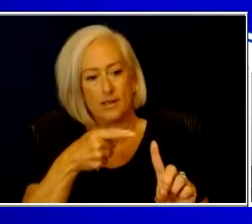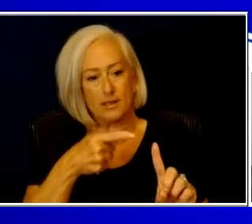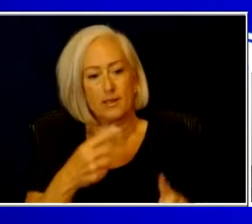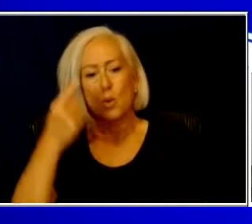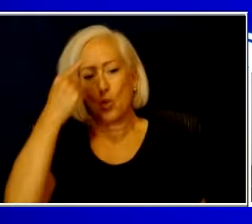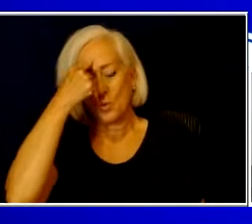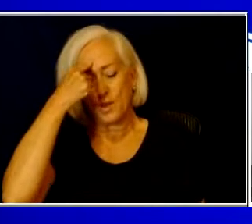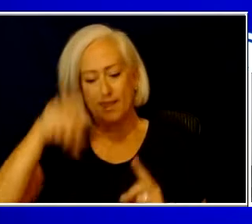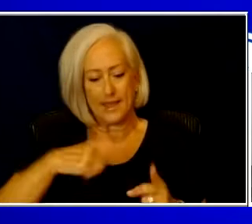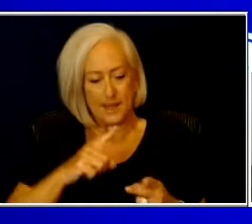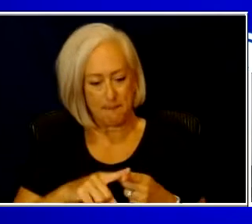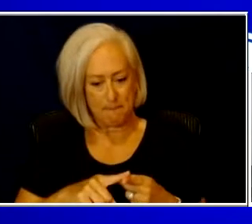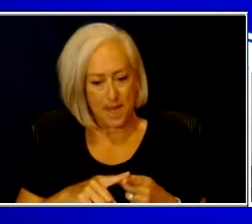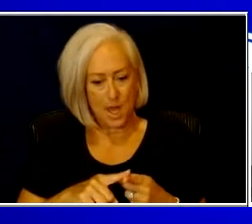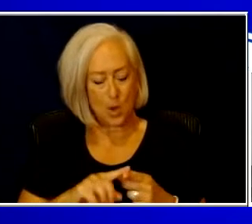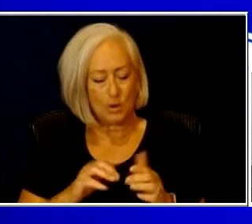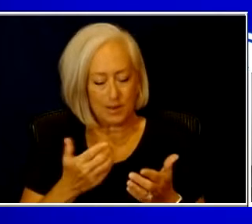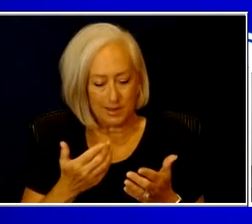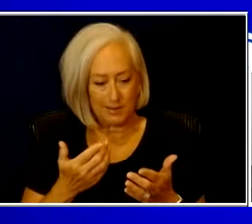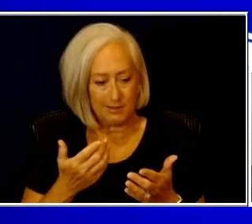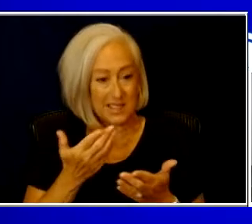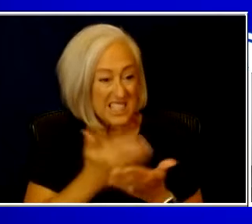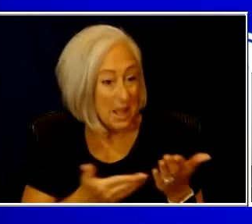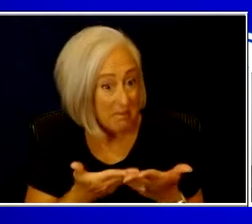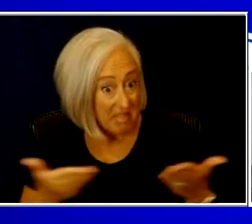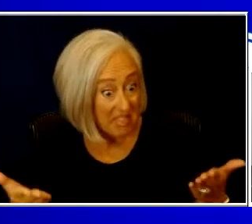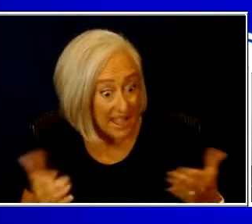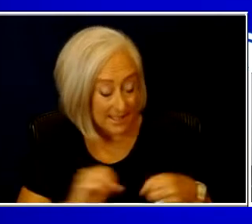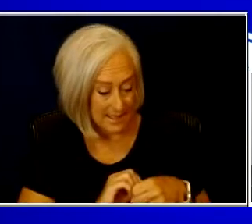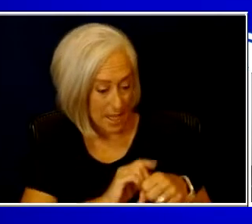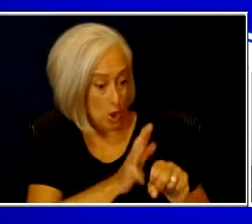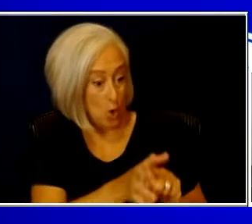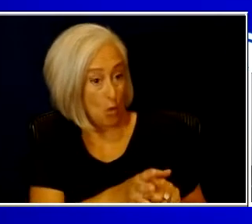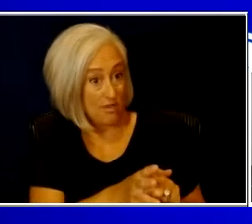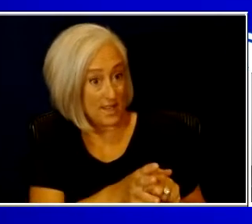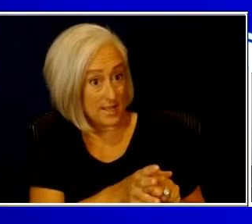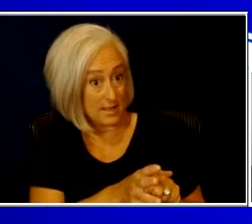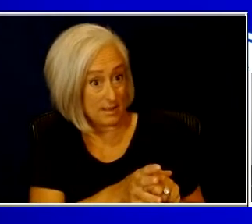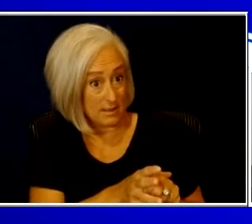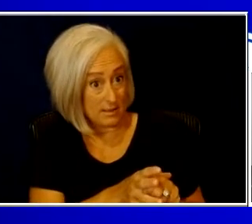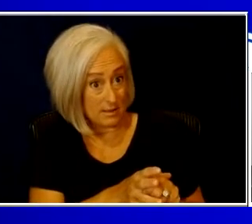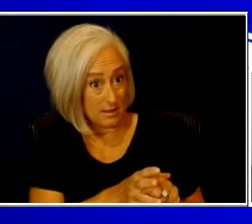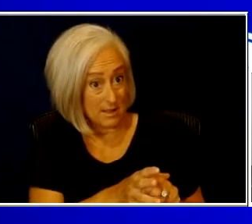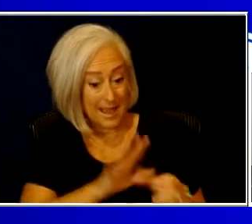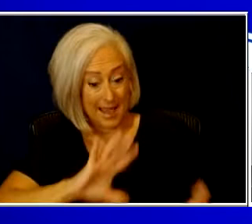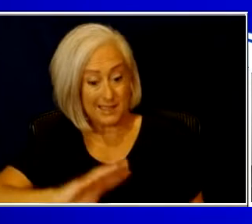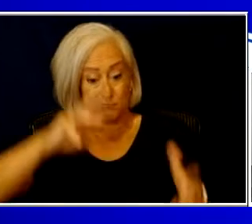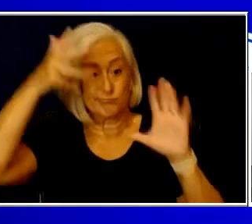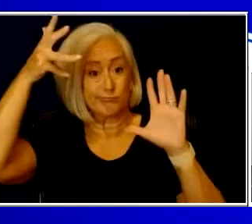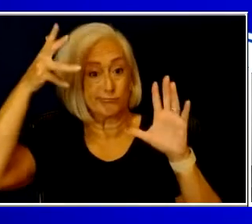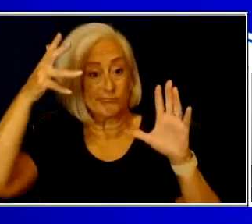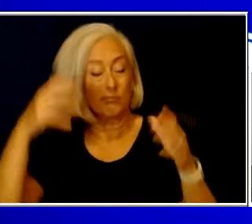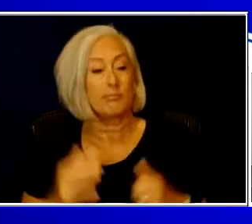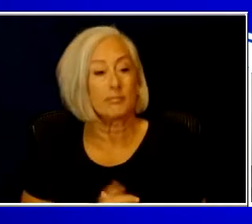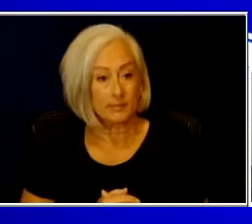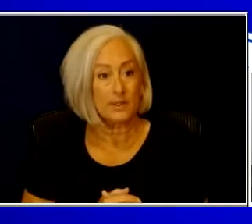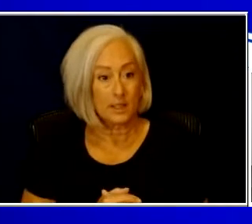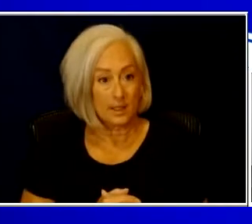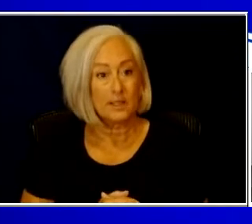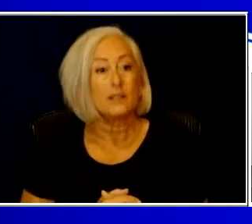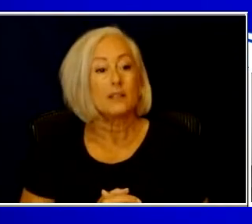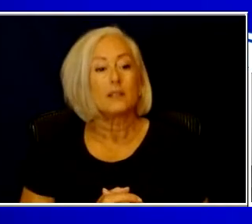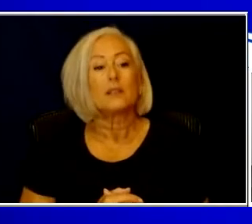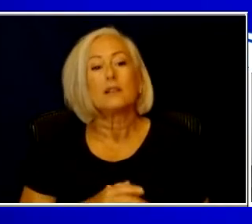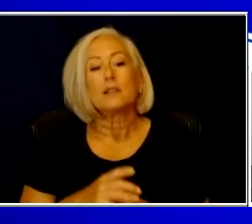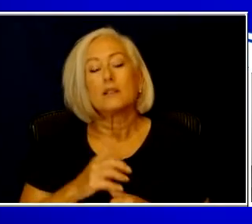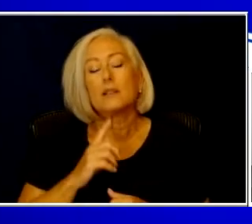what are some of the things that COVID, what the pandemic has interrupted and decreased. Certainly we